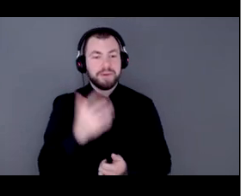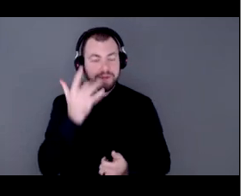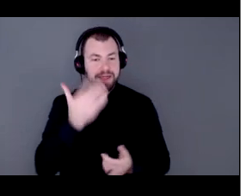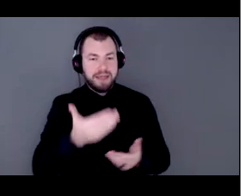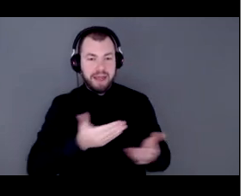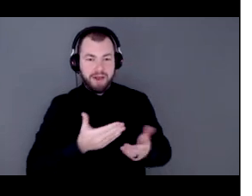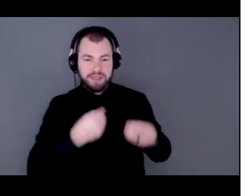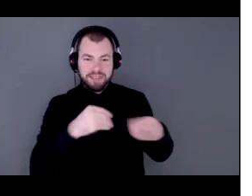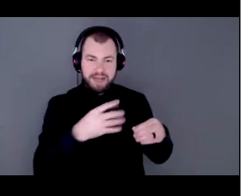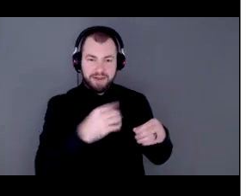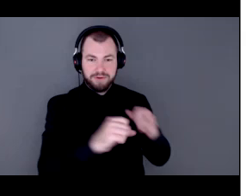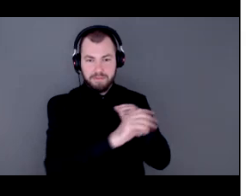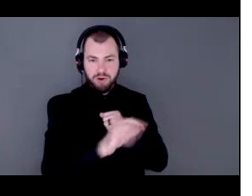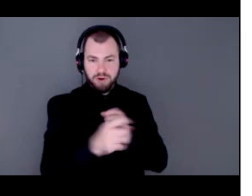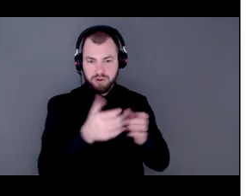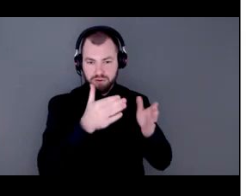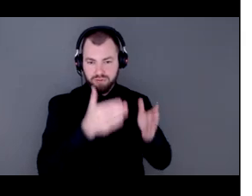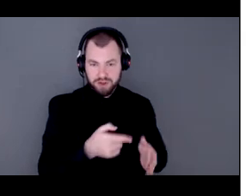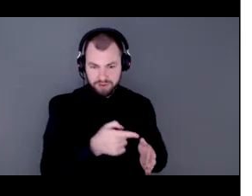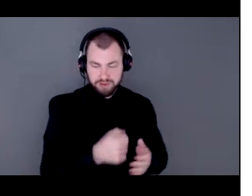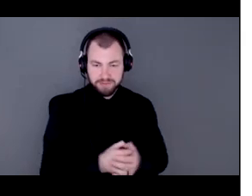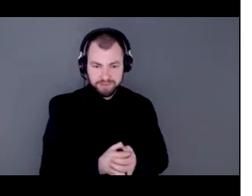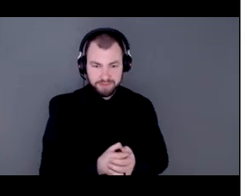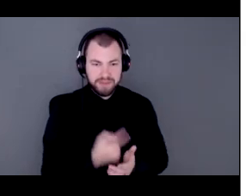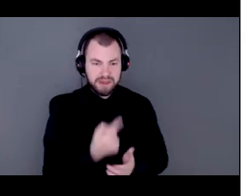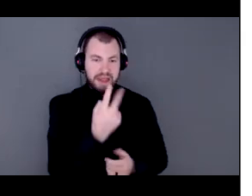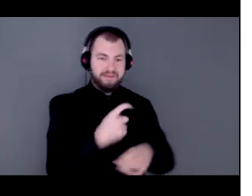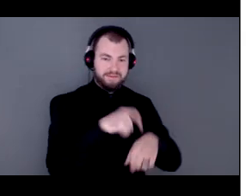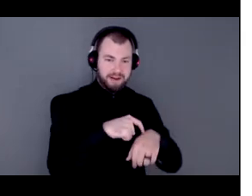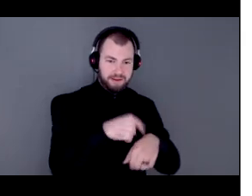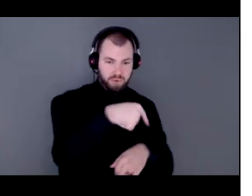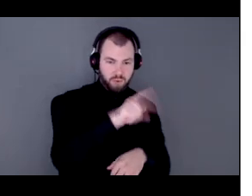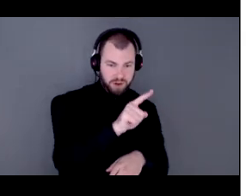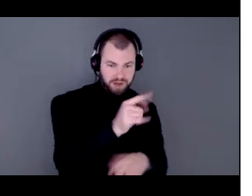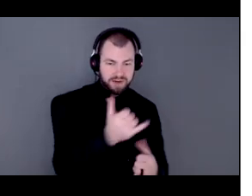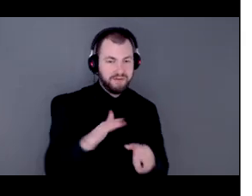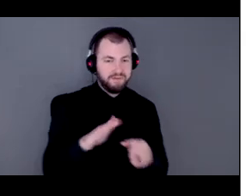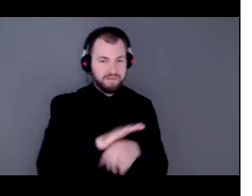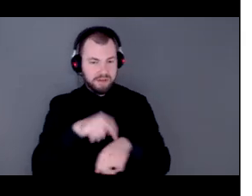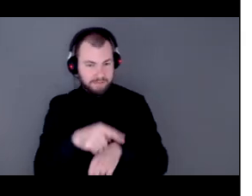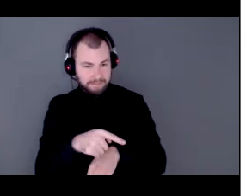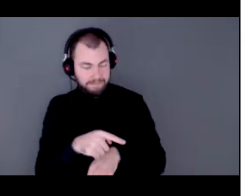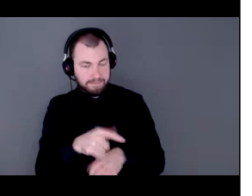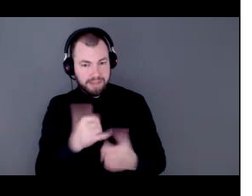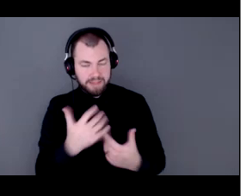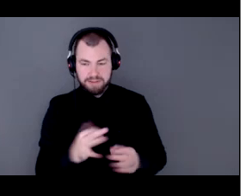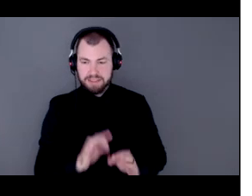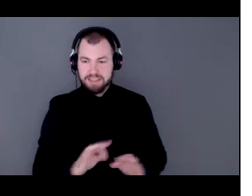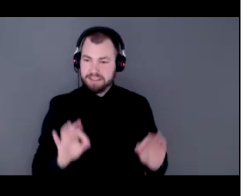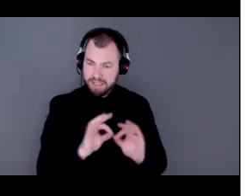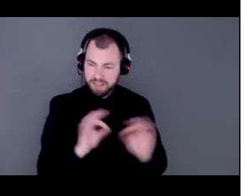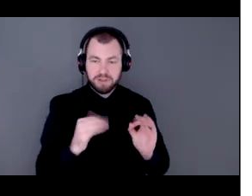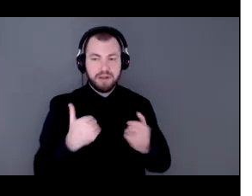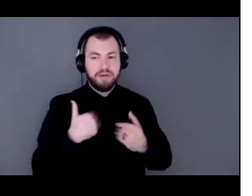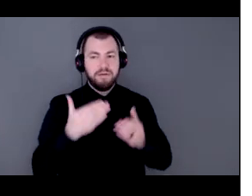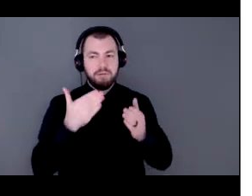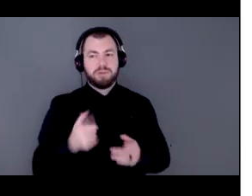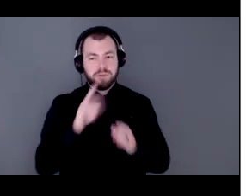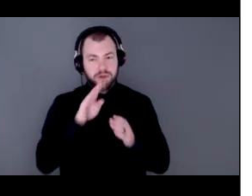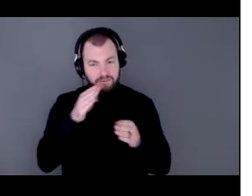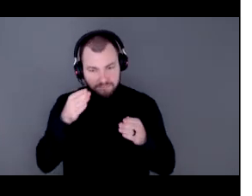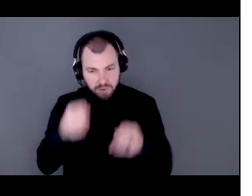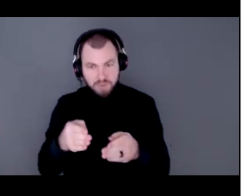director. And they were half-time in Q1, and now they're full-time. That's absolutely essential that you have somebody focusing on delivering